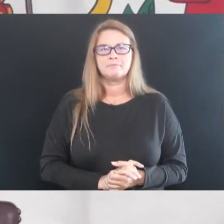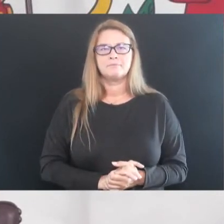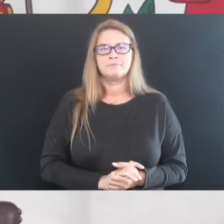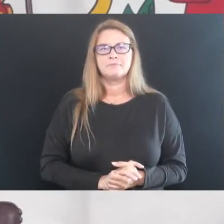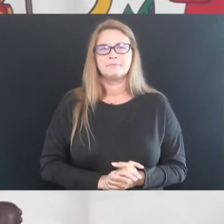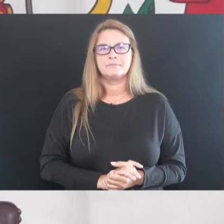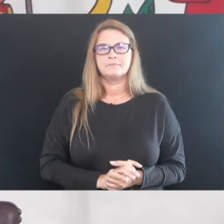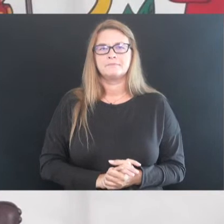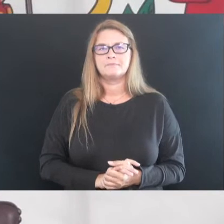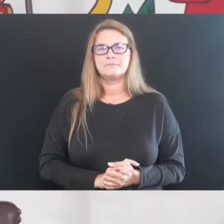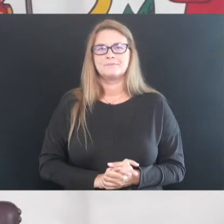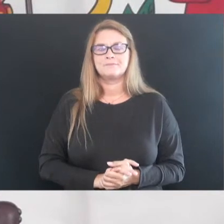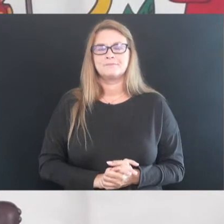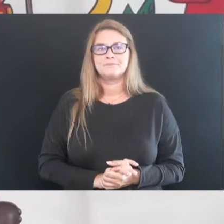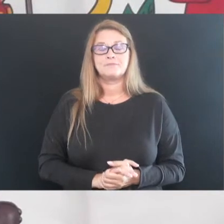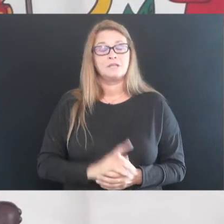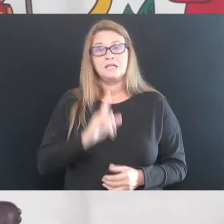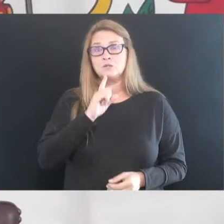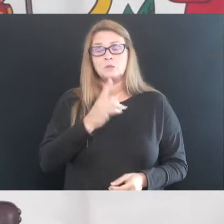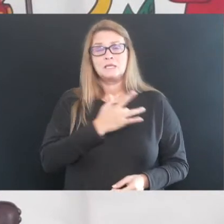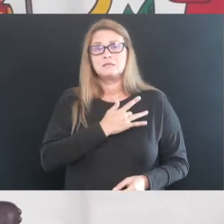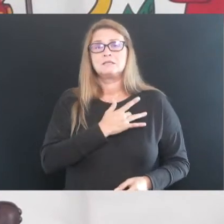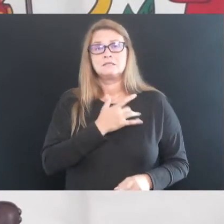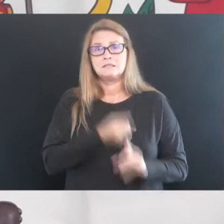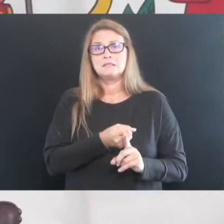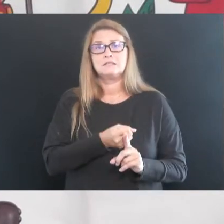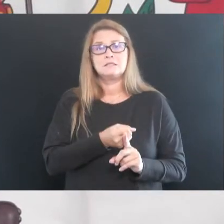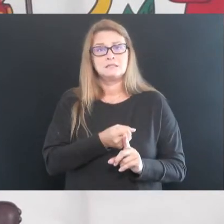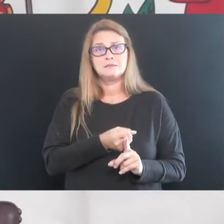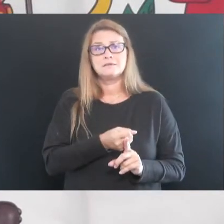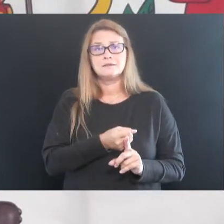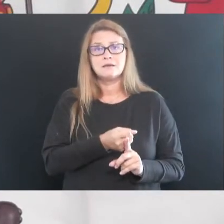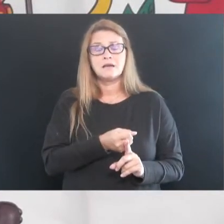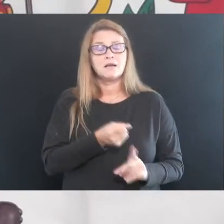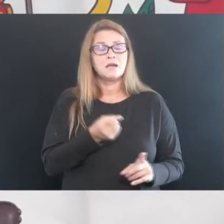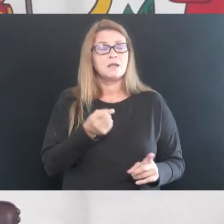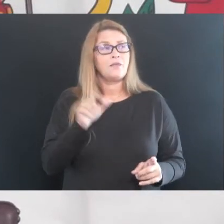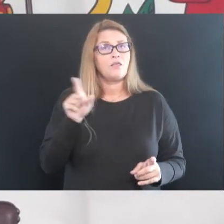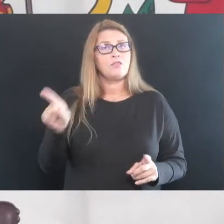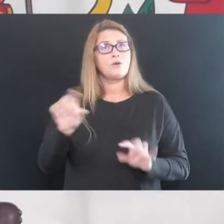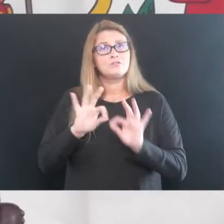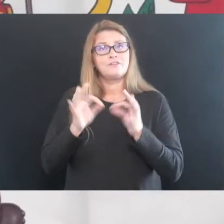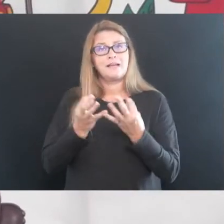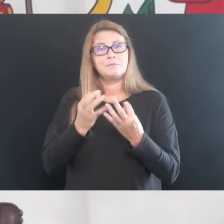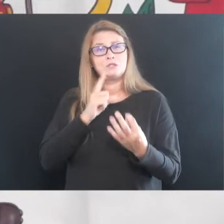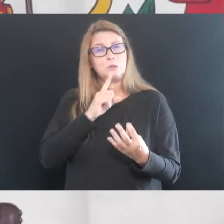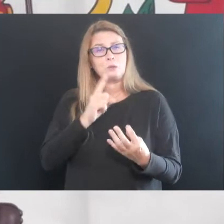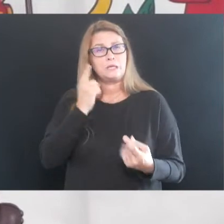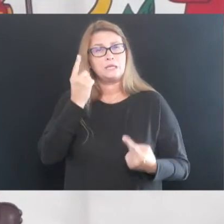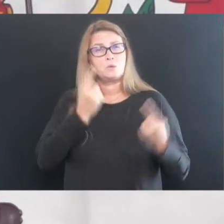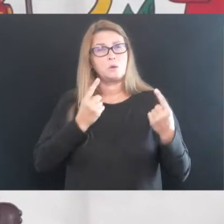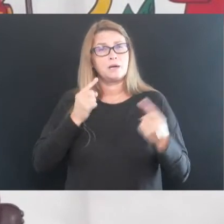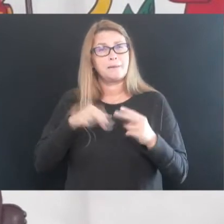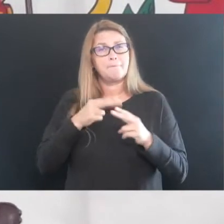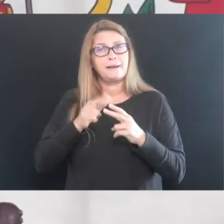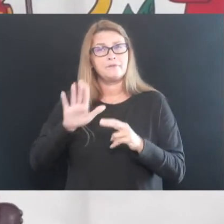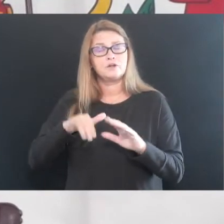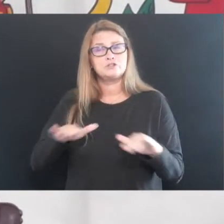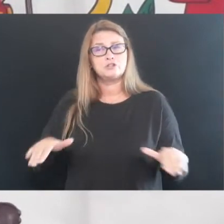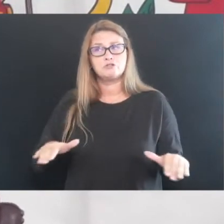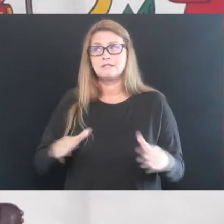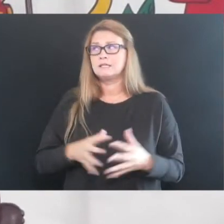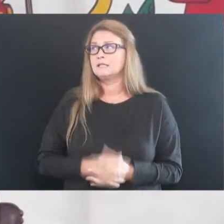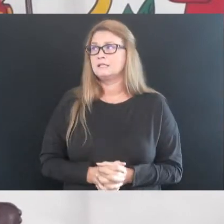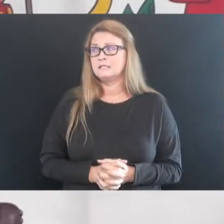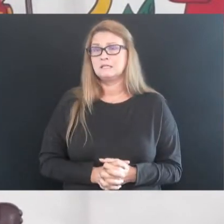you know, it just hits home with me like crazy to just think what in the world those families are going through to be looking at their